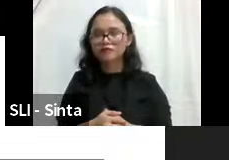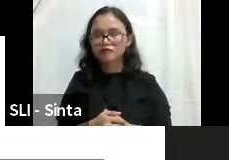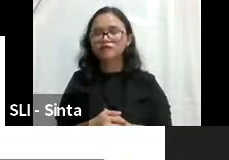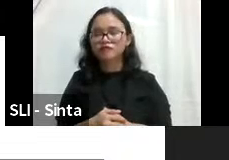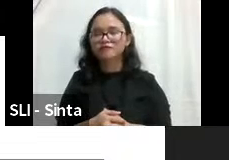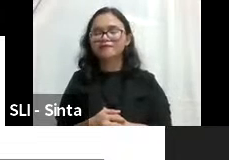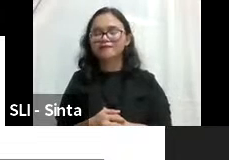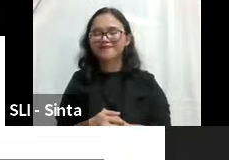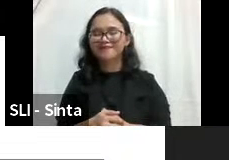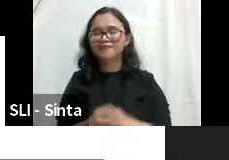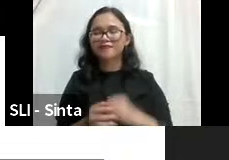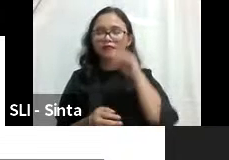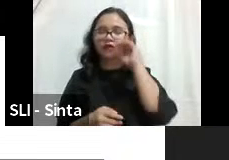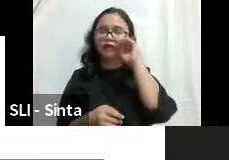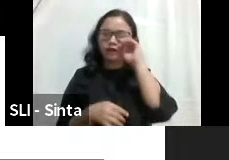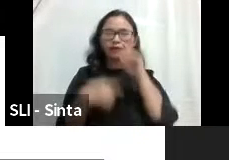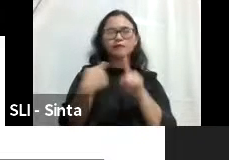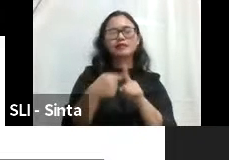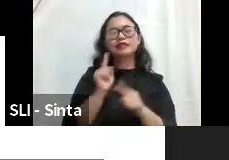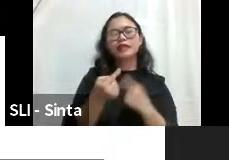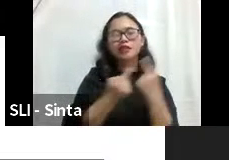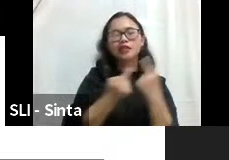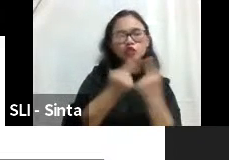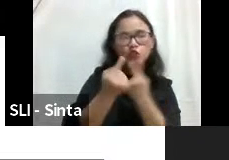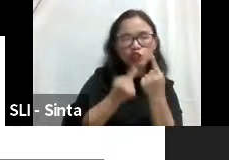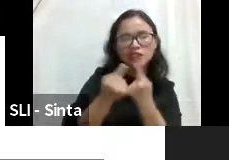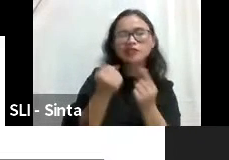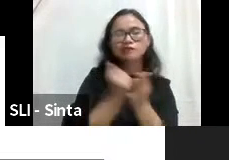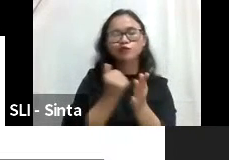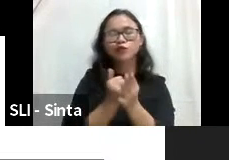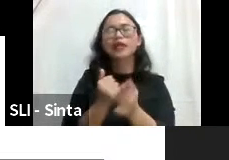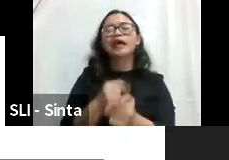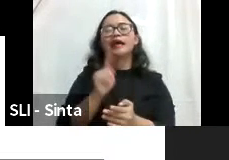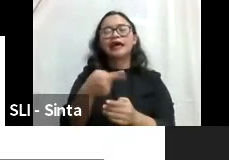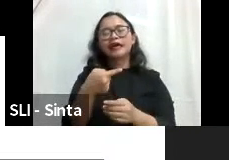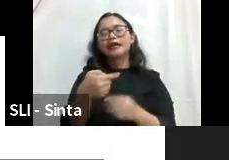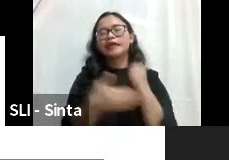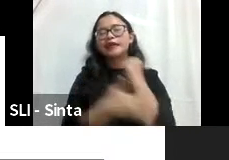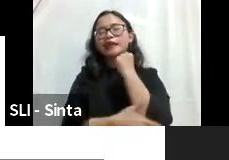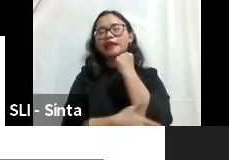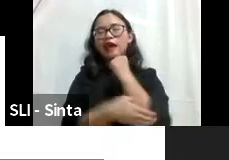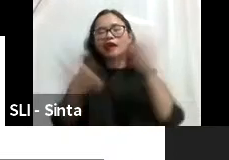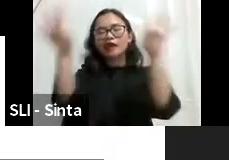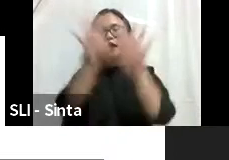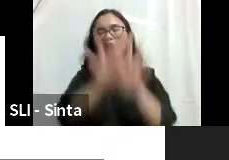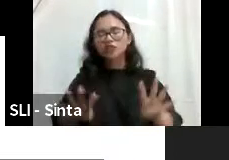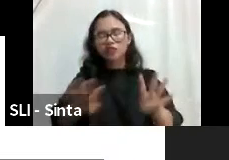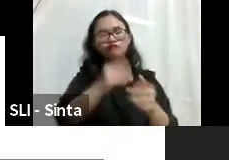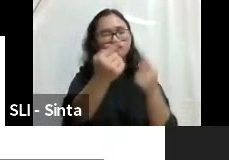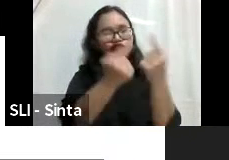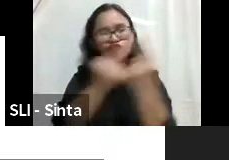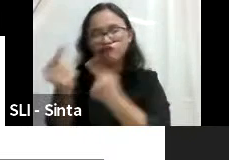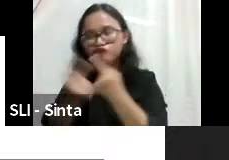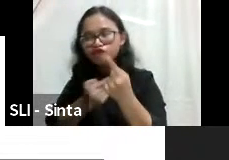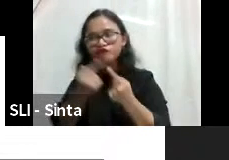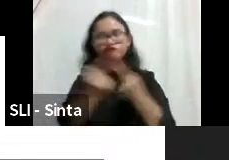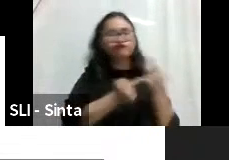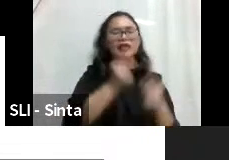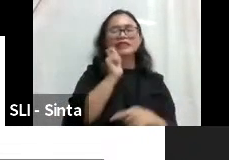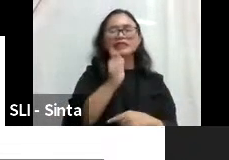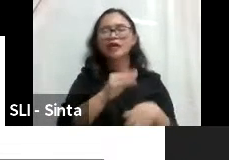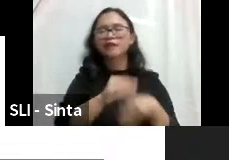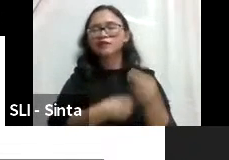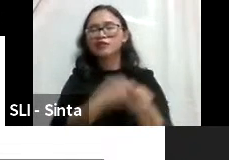member countries on responsible business Conduct and that might surprise you because it's not obvious this